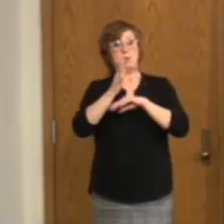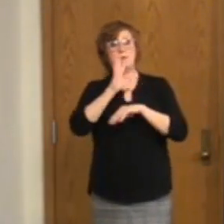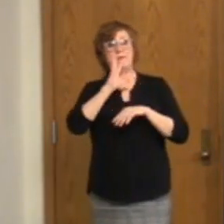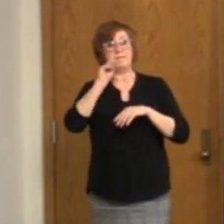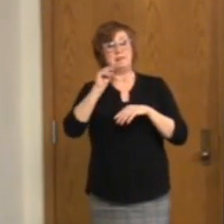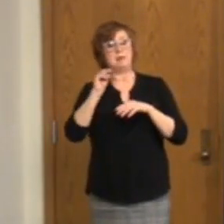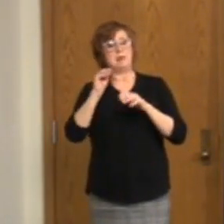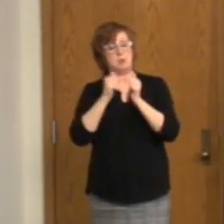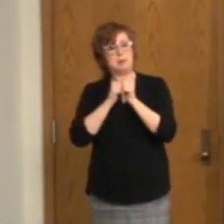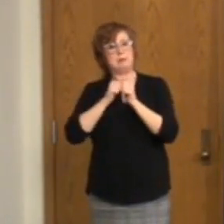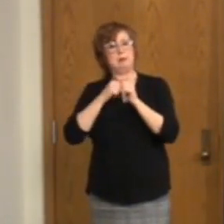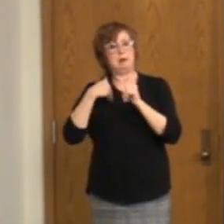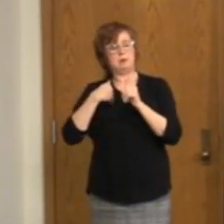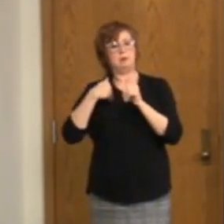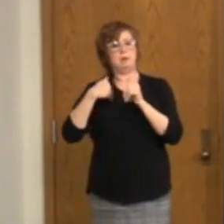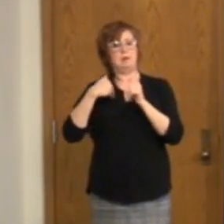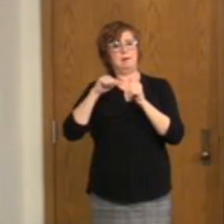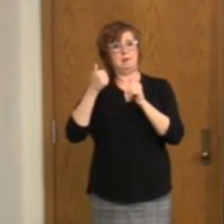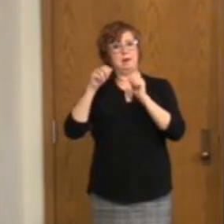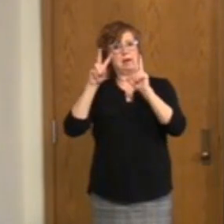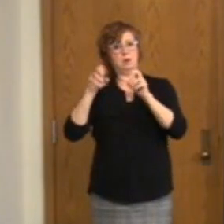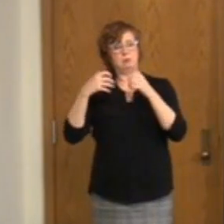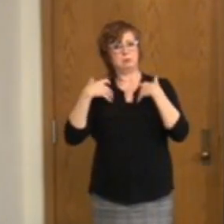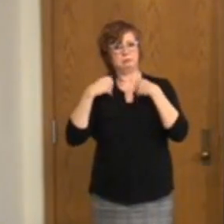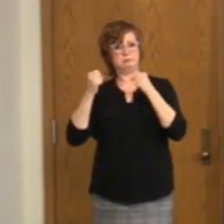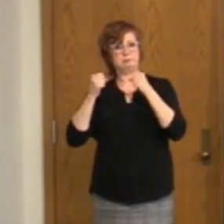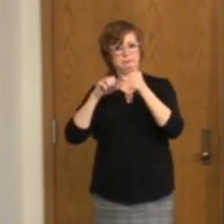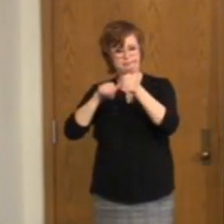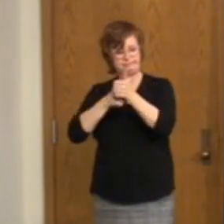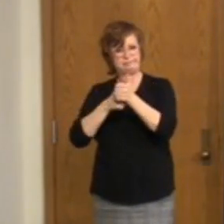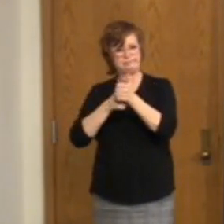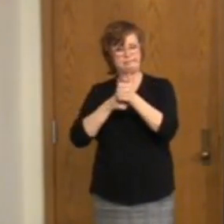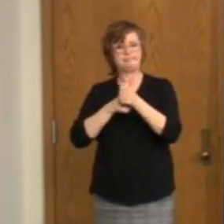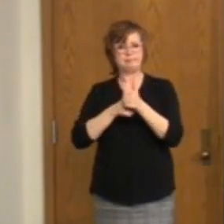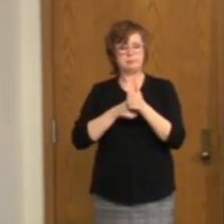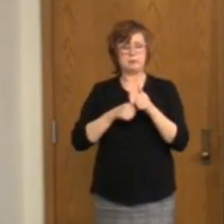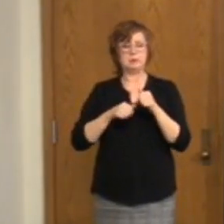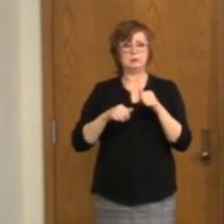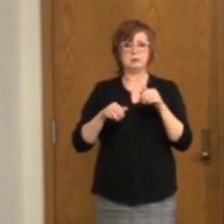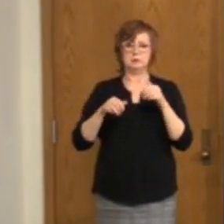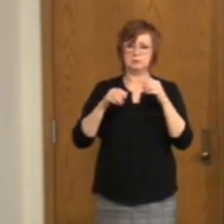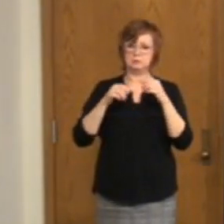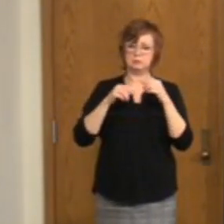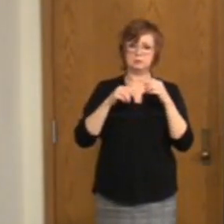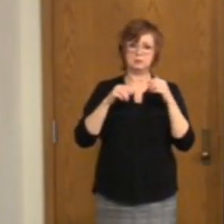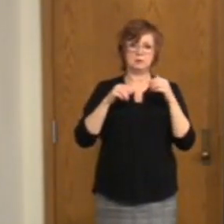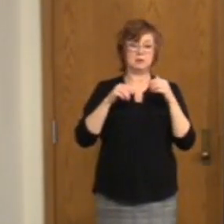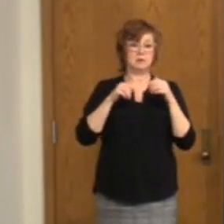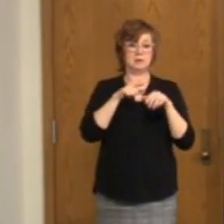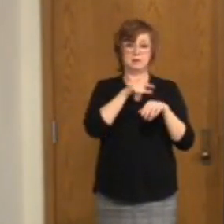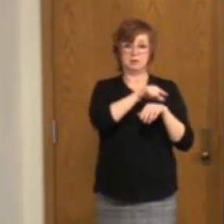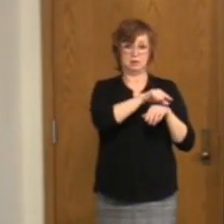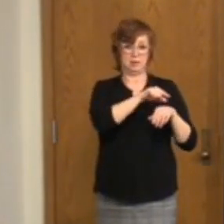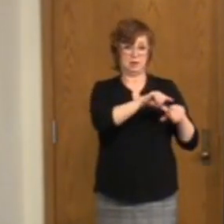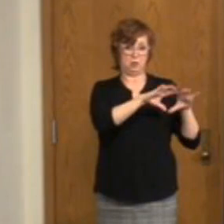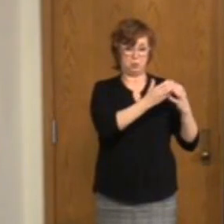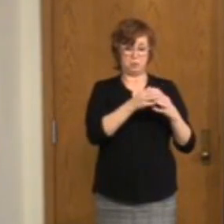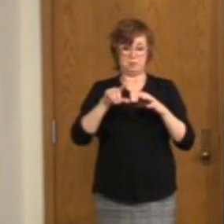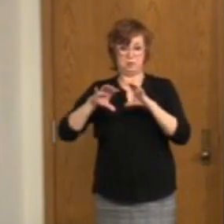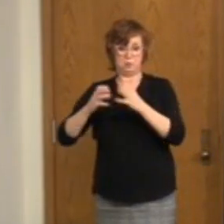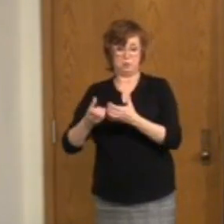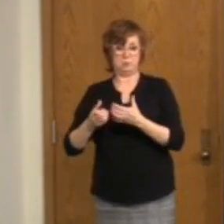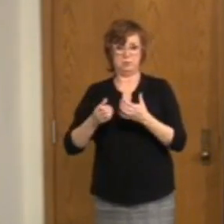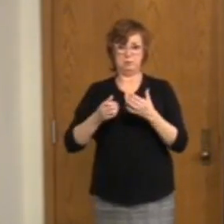restrictions, people in these age groups who have done so well so far to shield themselves from getting COVID, I think still need